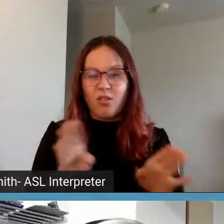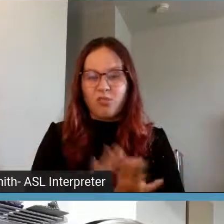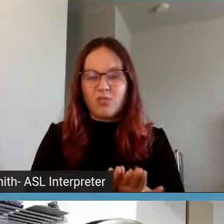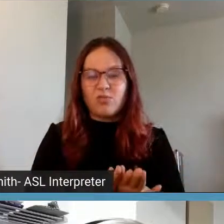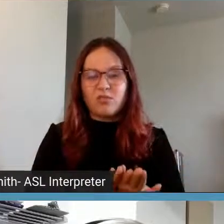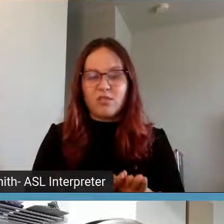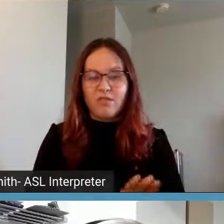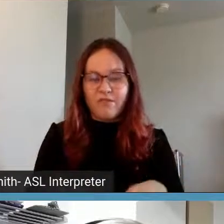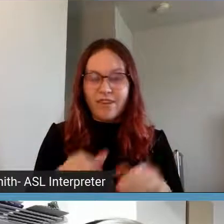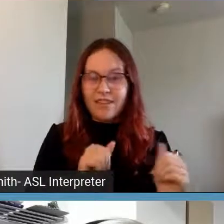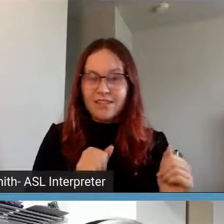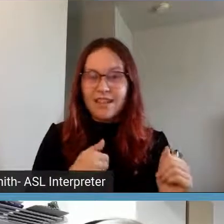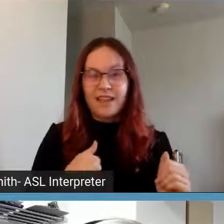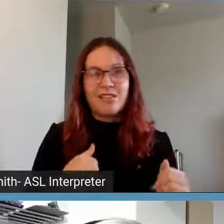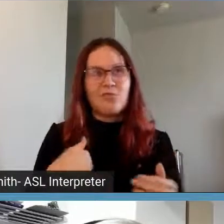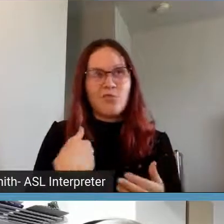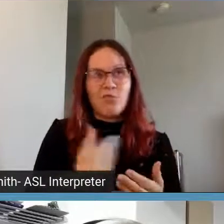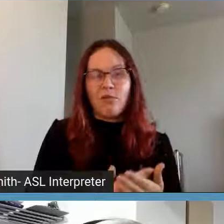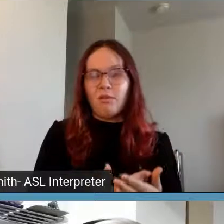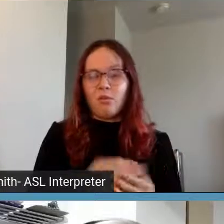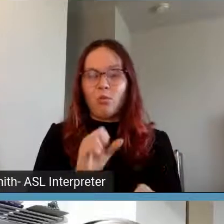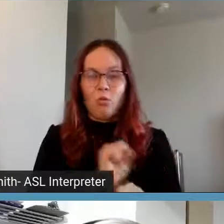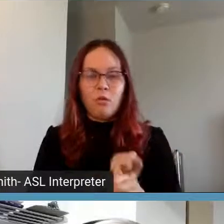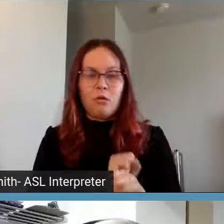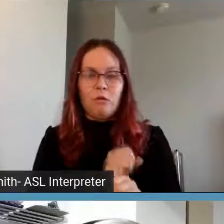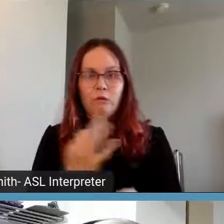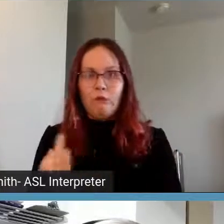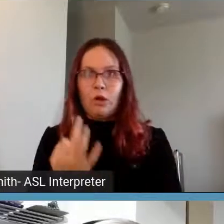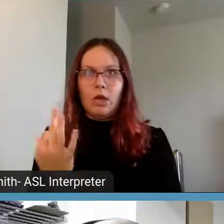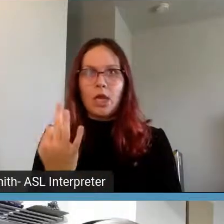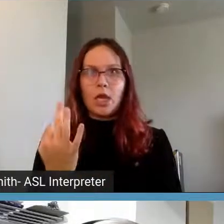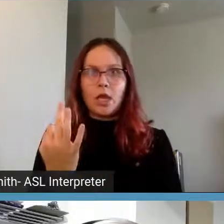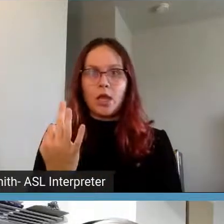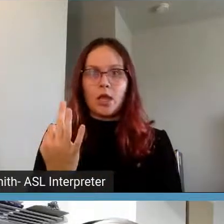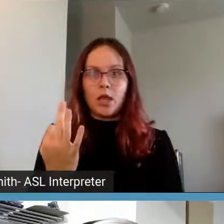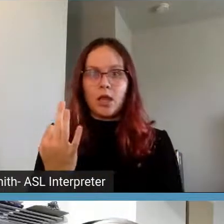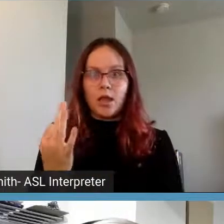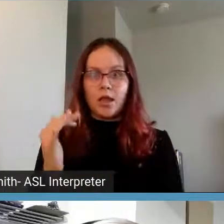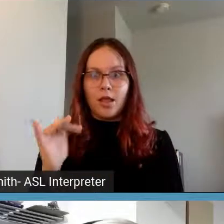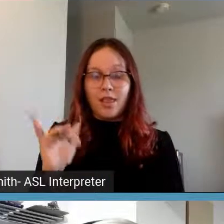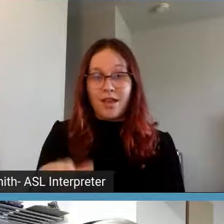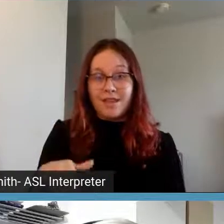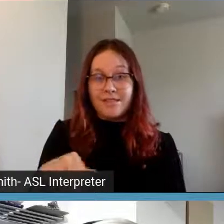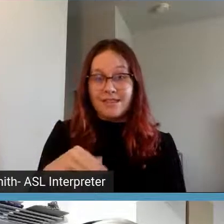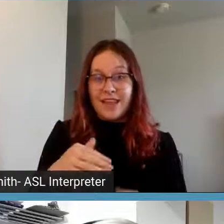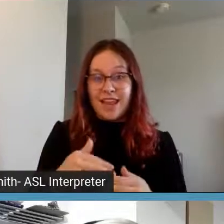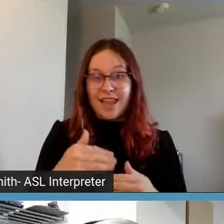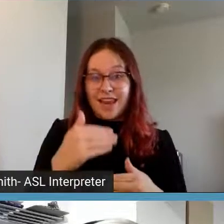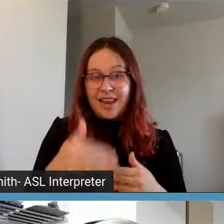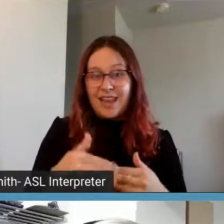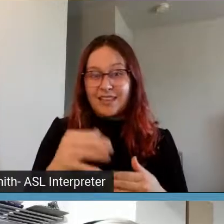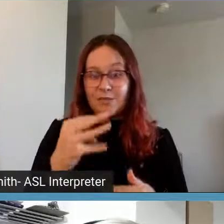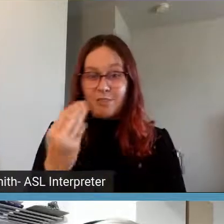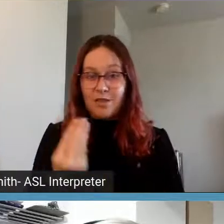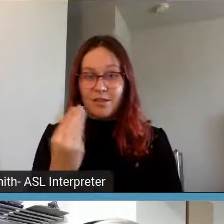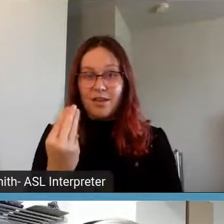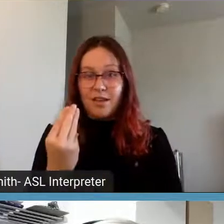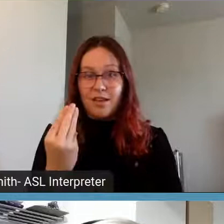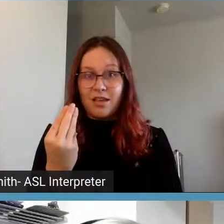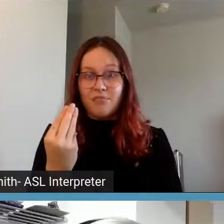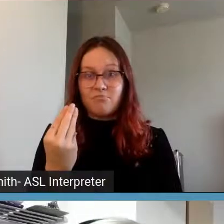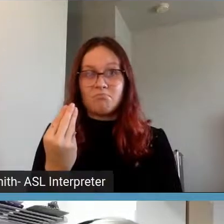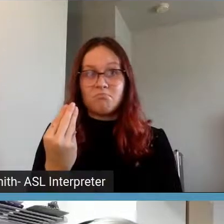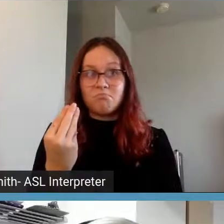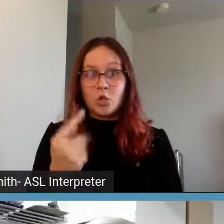a Friday, and then I came in, I think, that Monday, and then Tuesday, it was like, you have to get